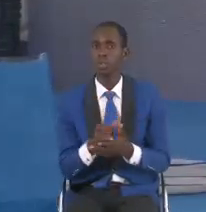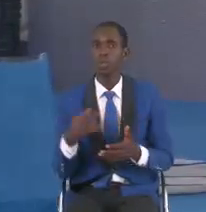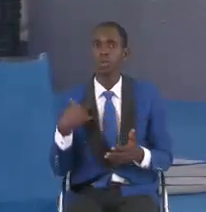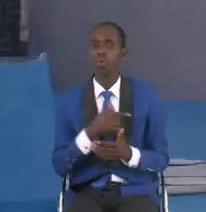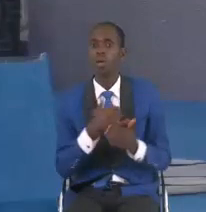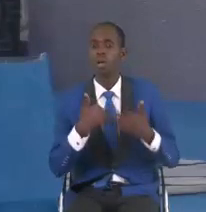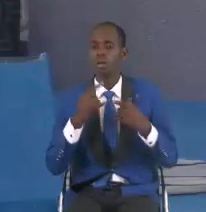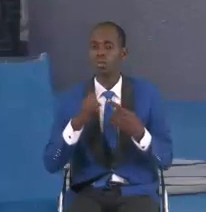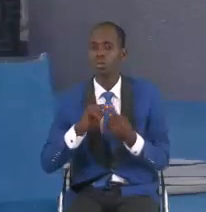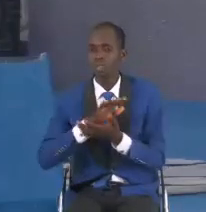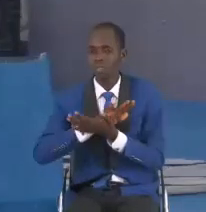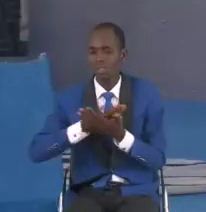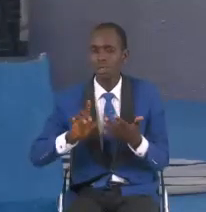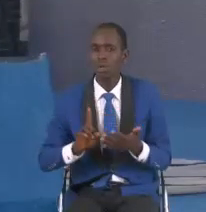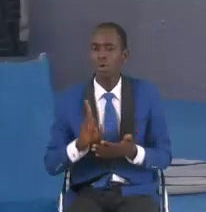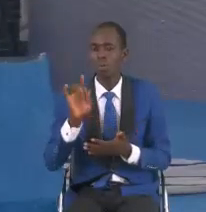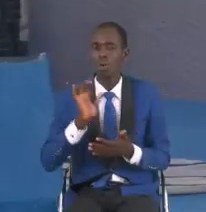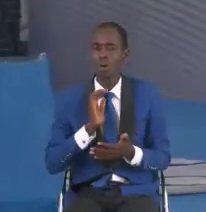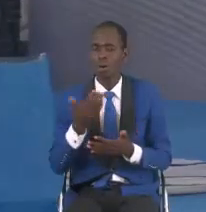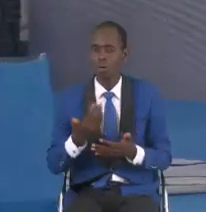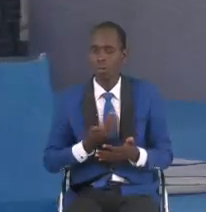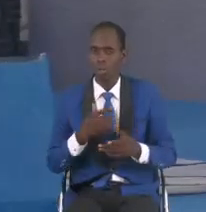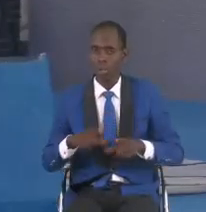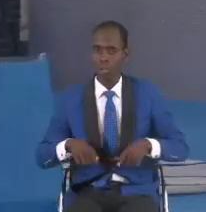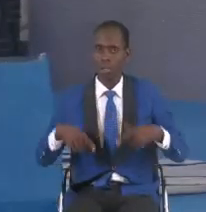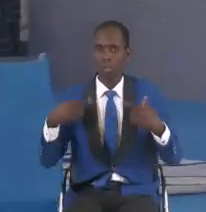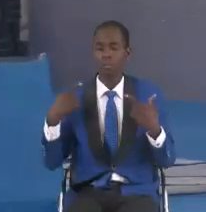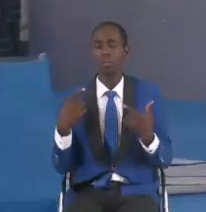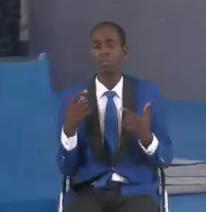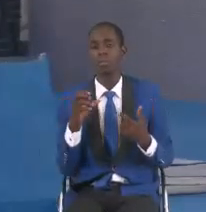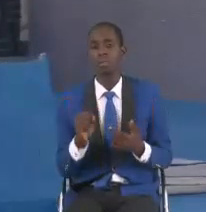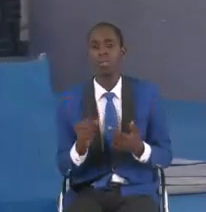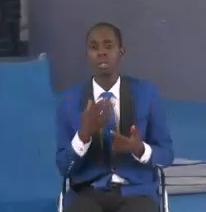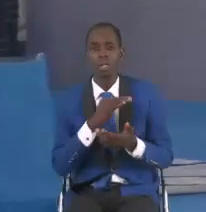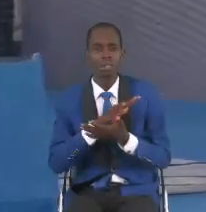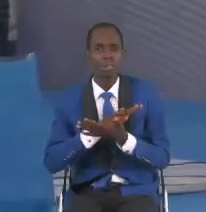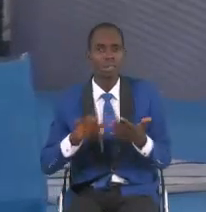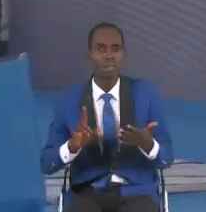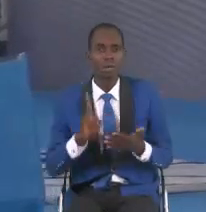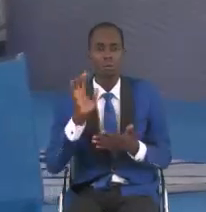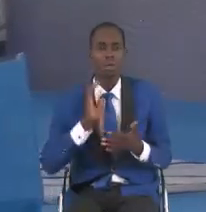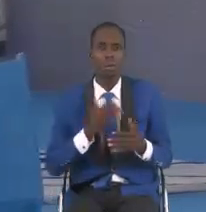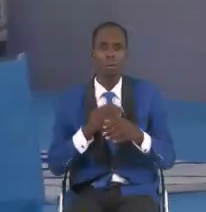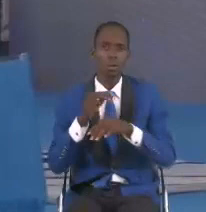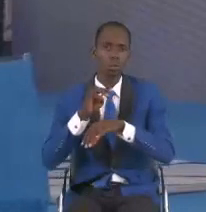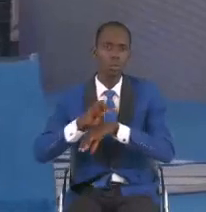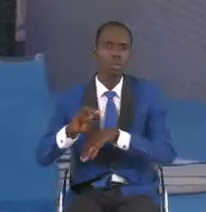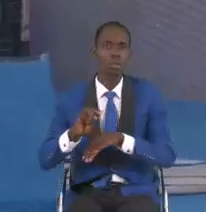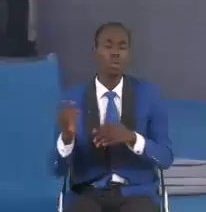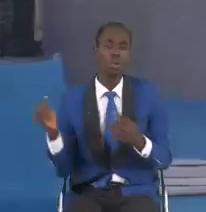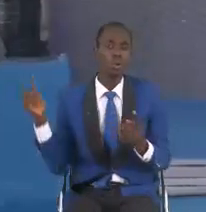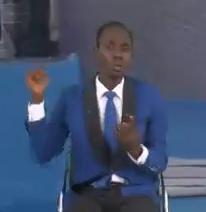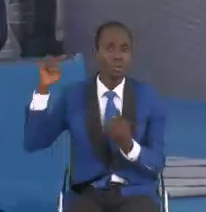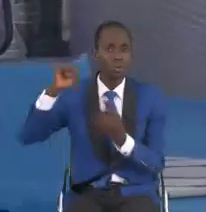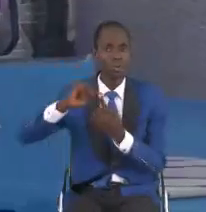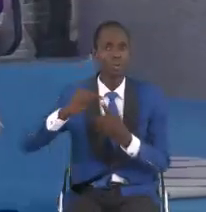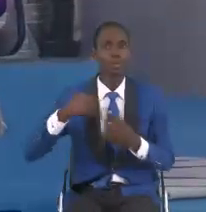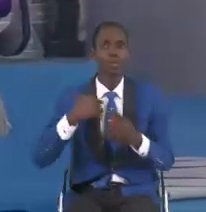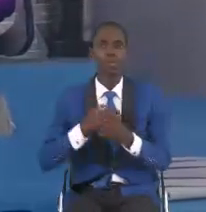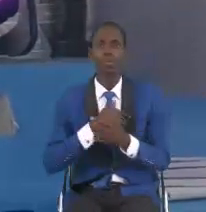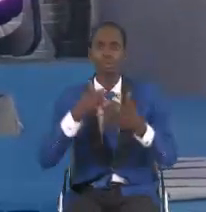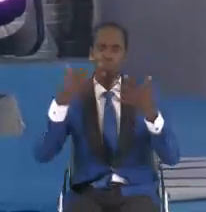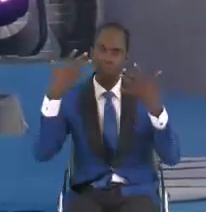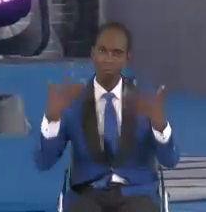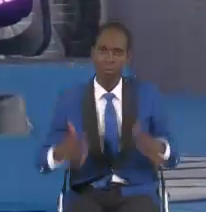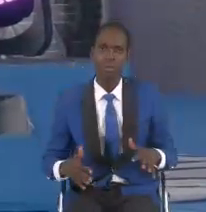up our slate and clean up our lives and clean up our ministry until we finish